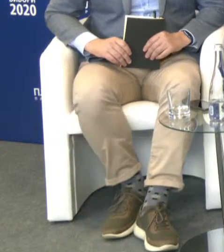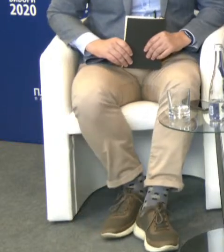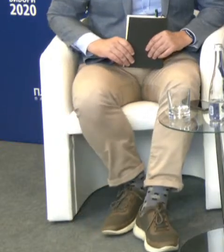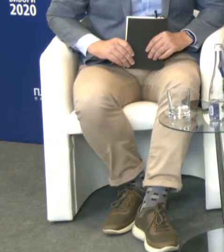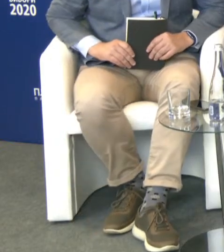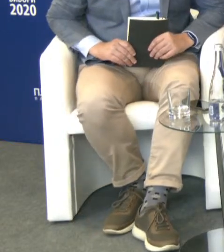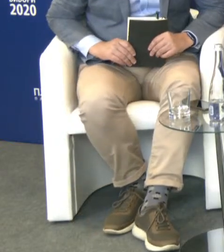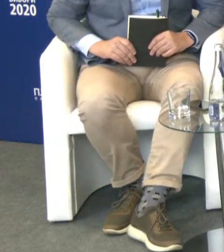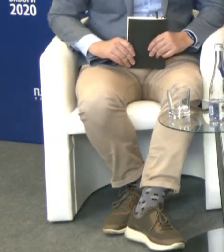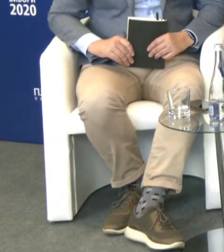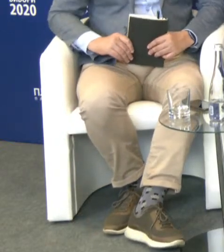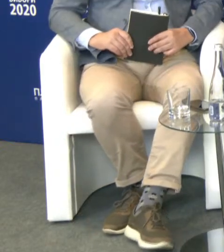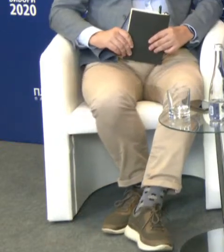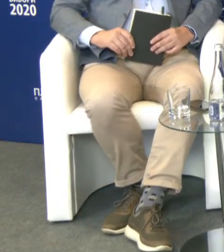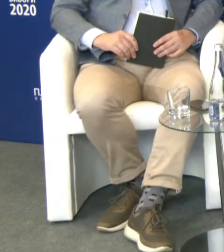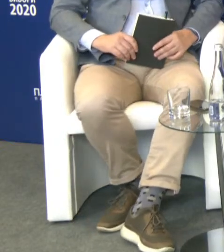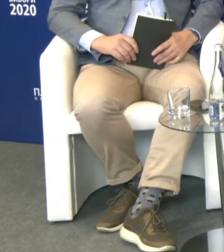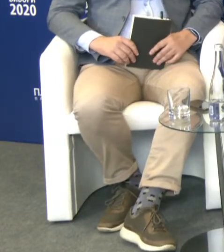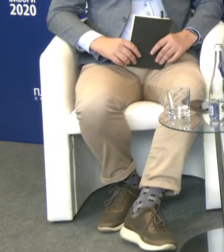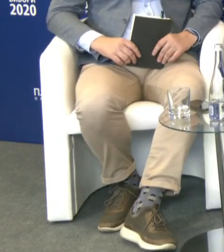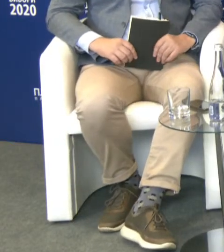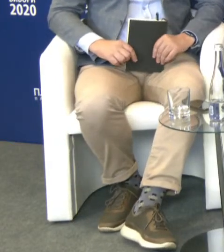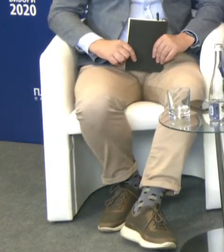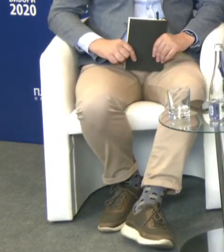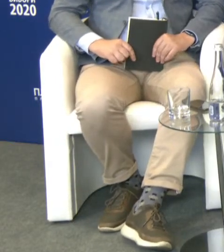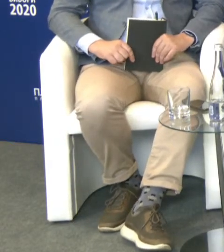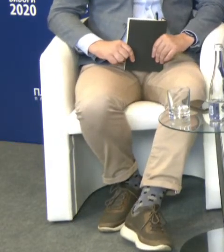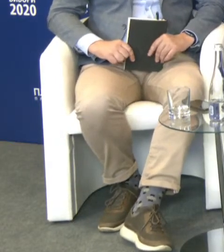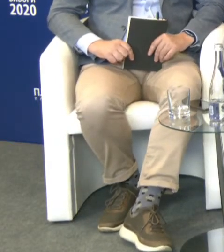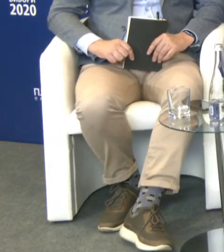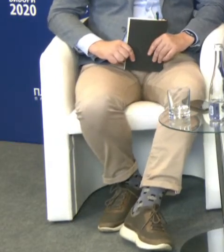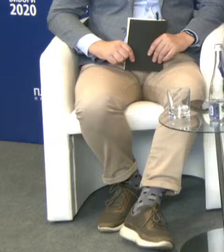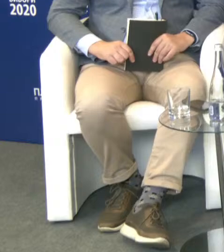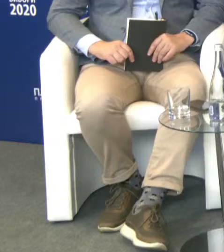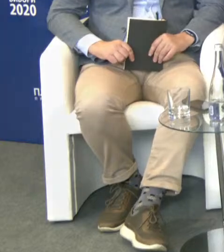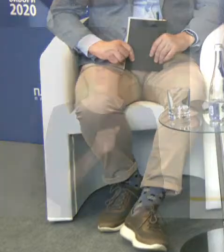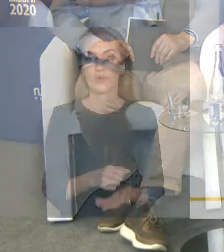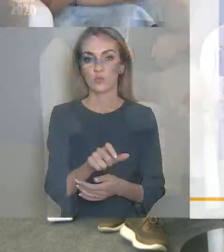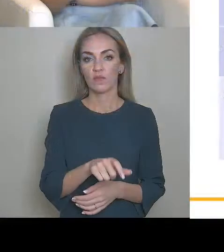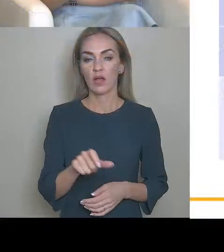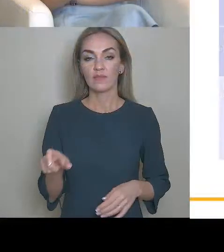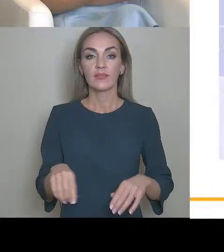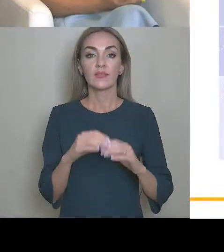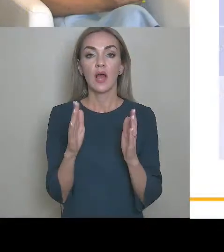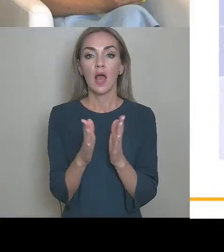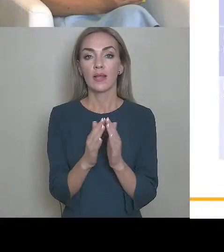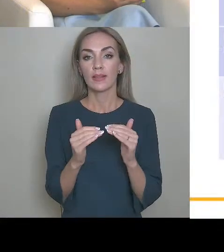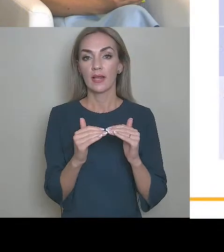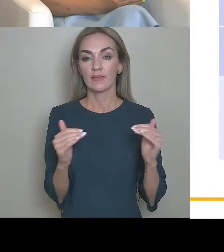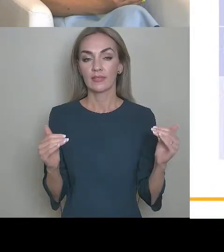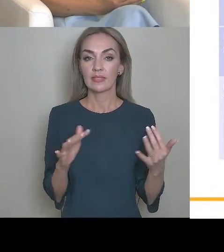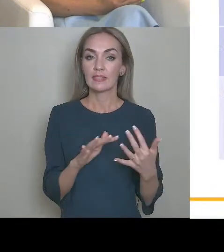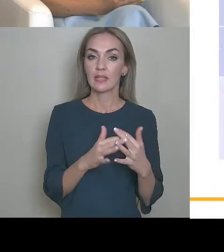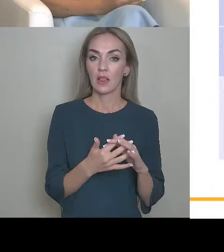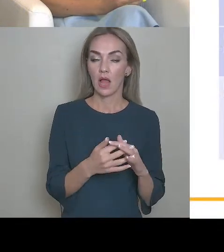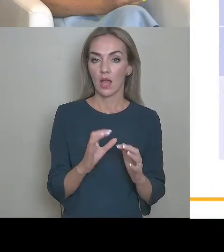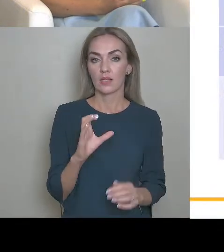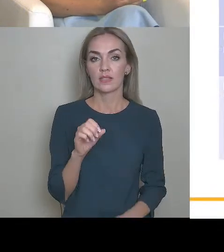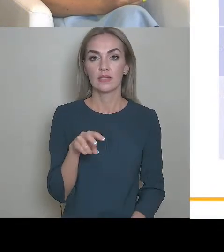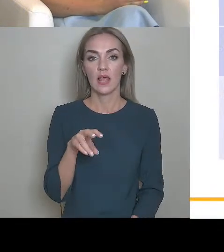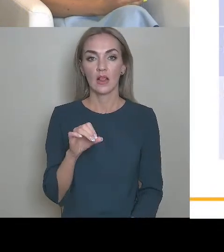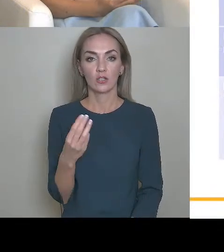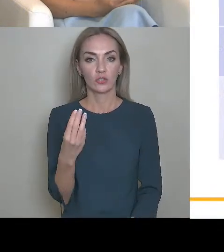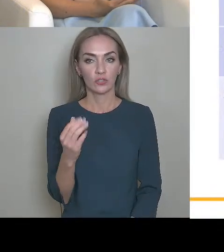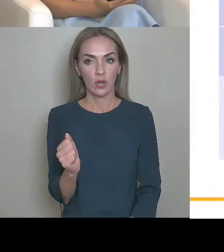and that was the first time ever when deposit was introduced for self-nominees at the level